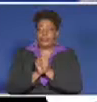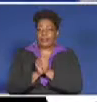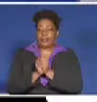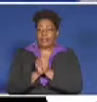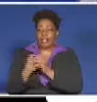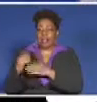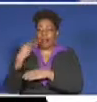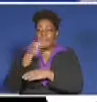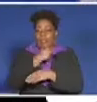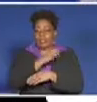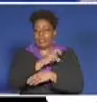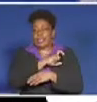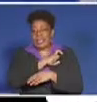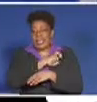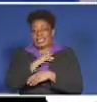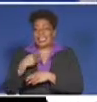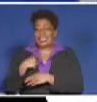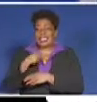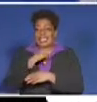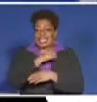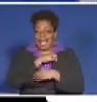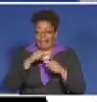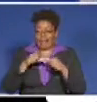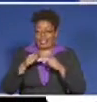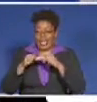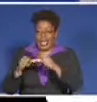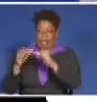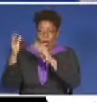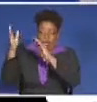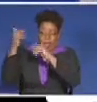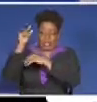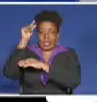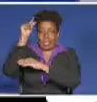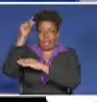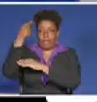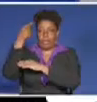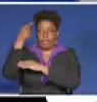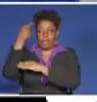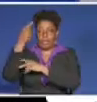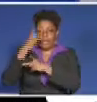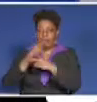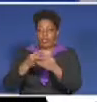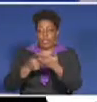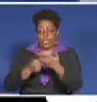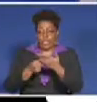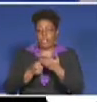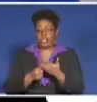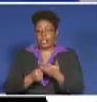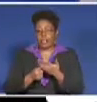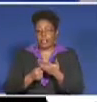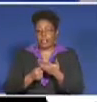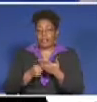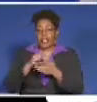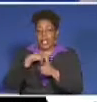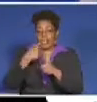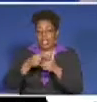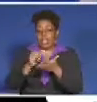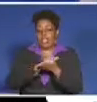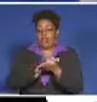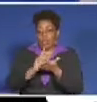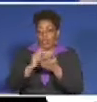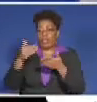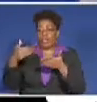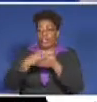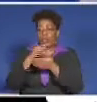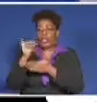Meantime, members of the Police Staff Association remain optimistic that the government will resume negotiations and then approve a new insurance